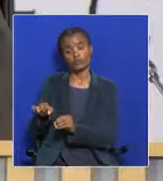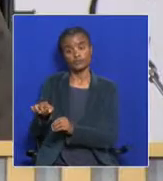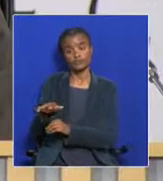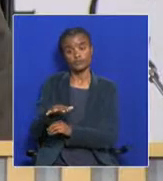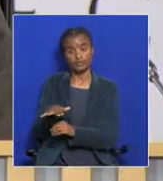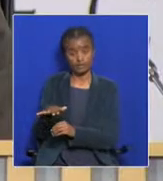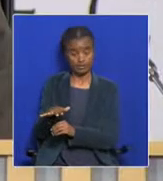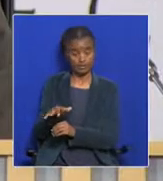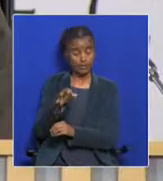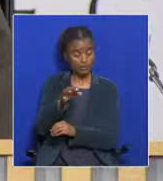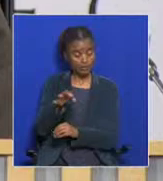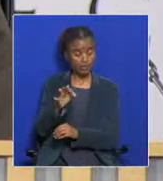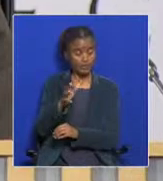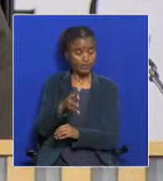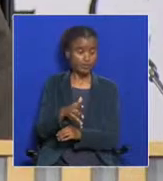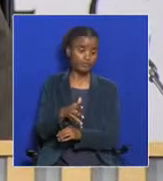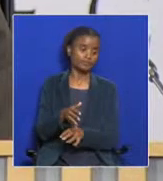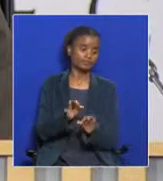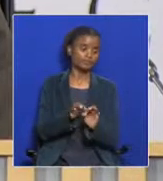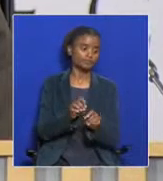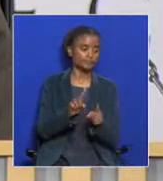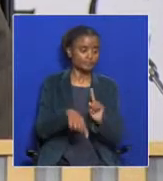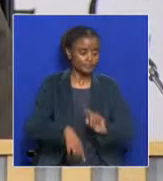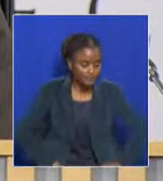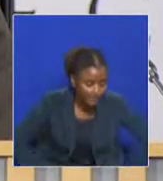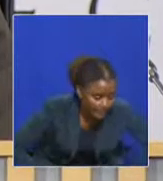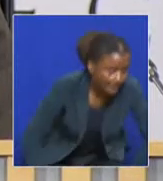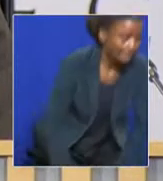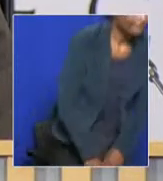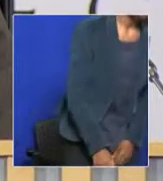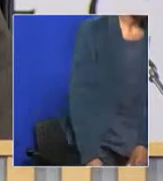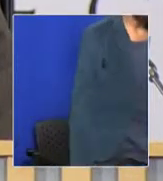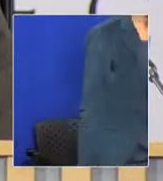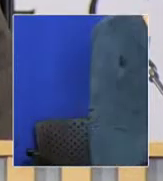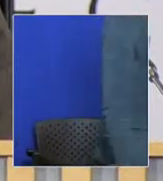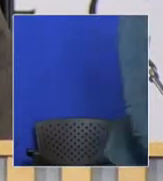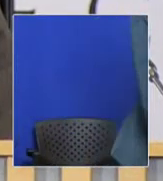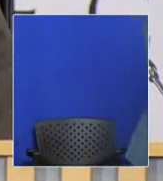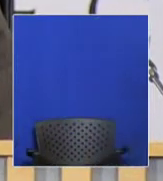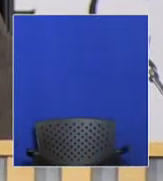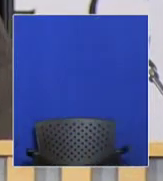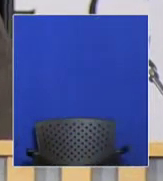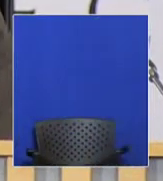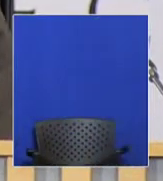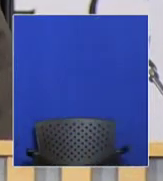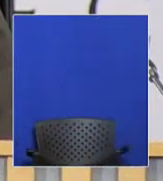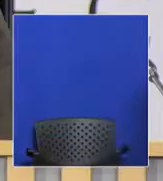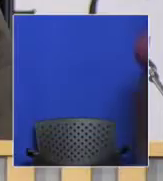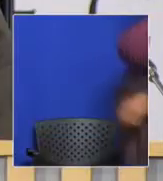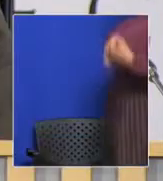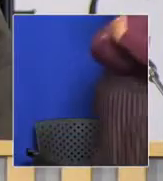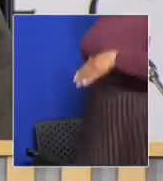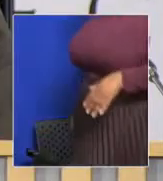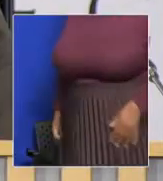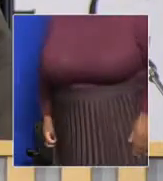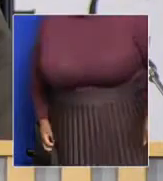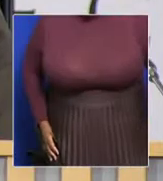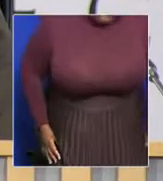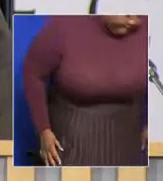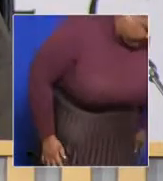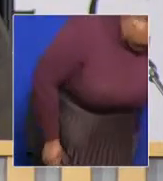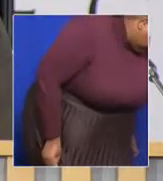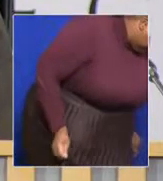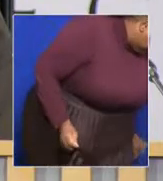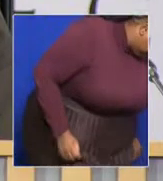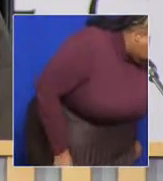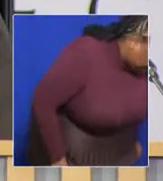I think 90% correct, Commissioner, but I think Warrant Officer Pangas would say that Colonel Jacob informed me that